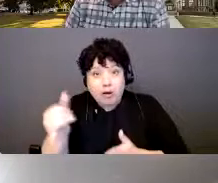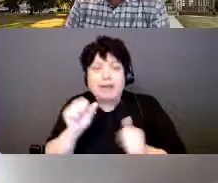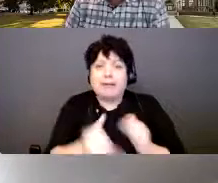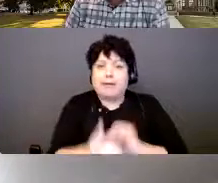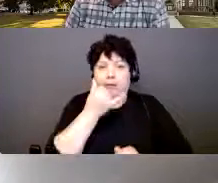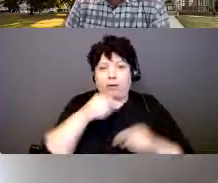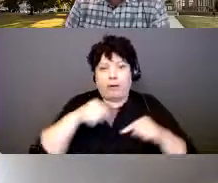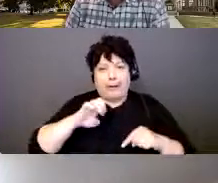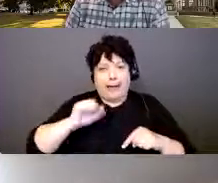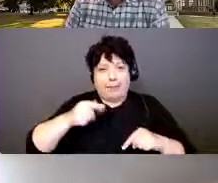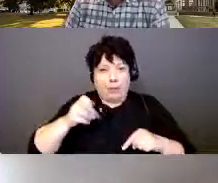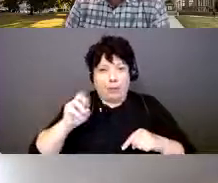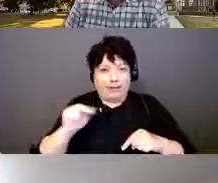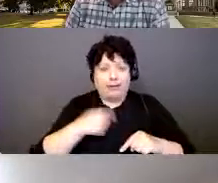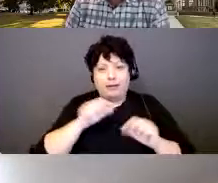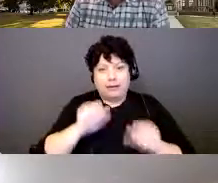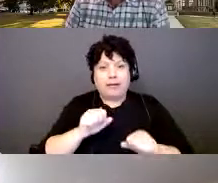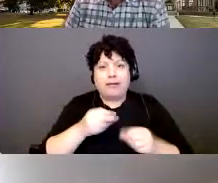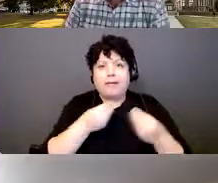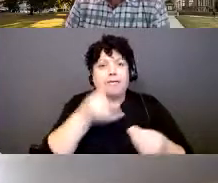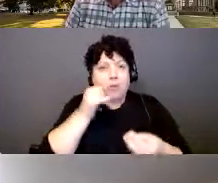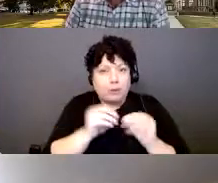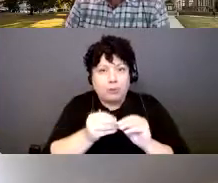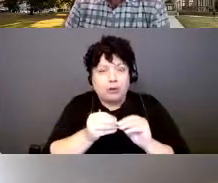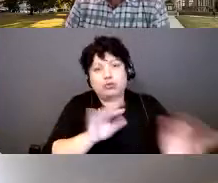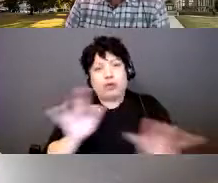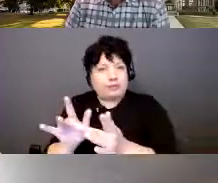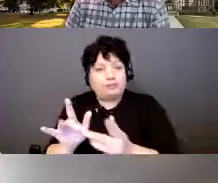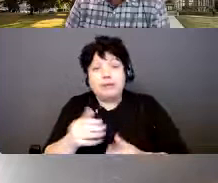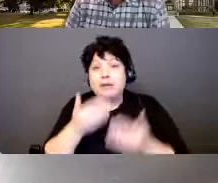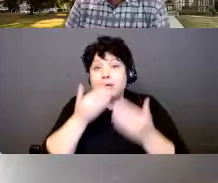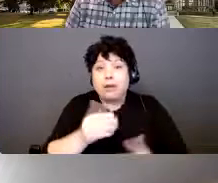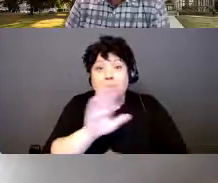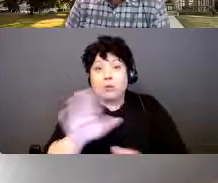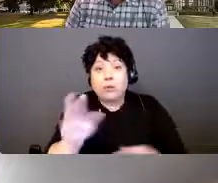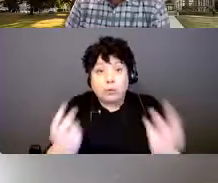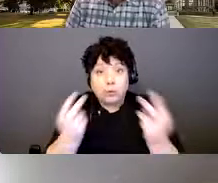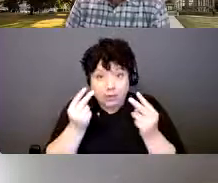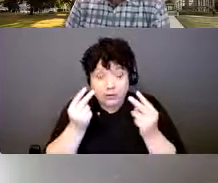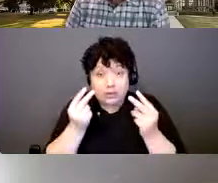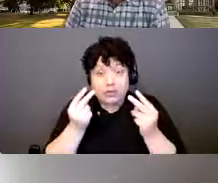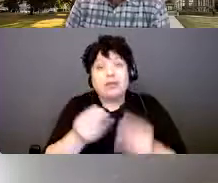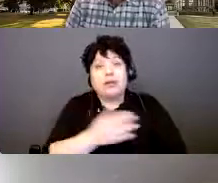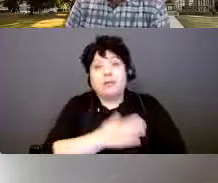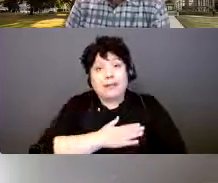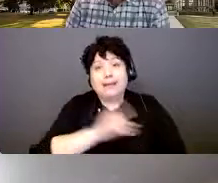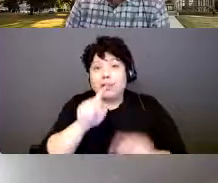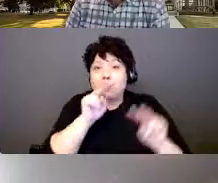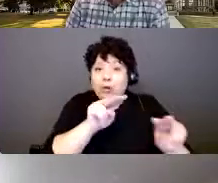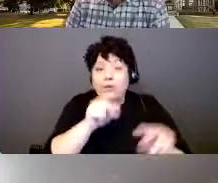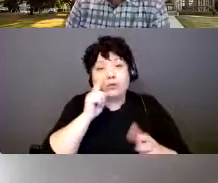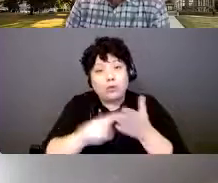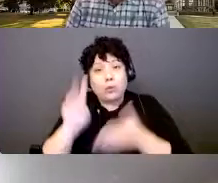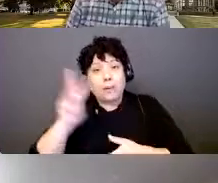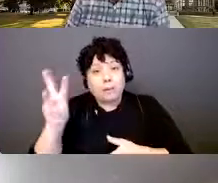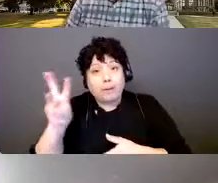and we can get them in touch with Margaret directly. So thank you all again for joining us, and please stay tuned. Check out our website for